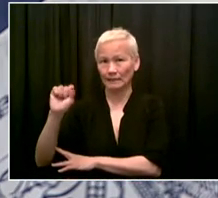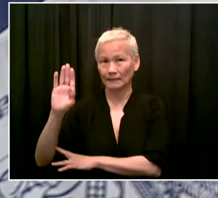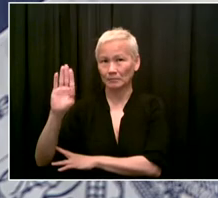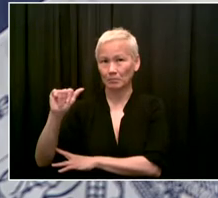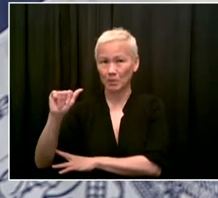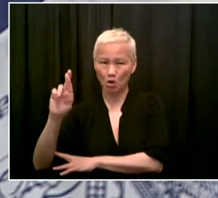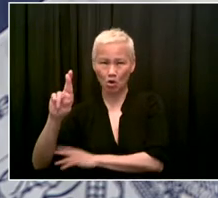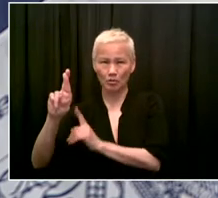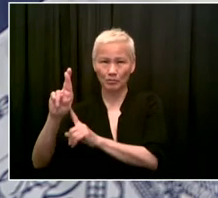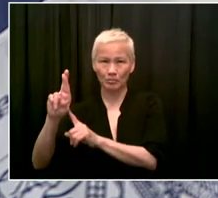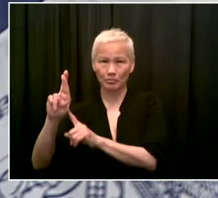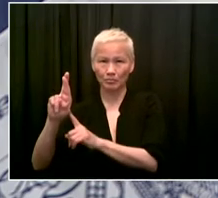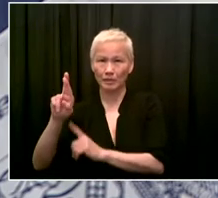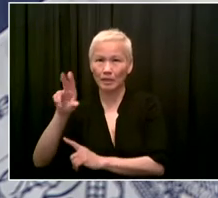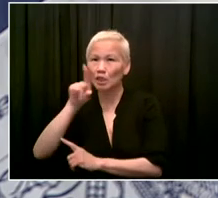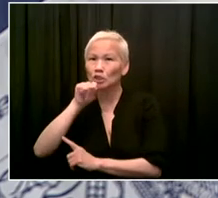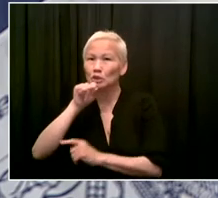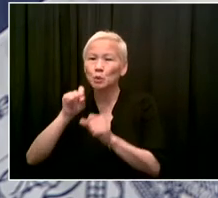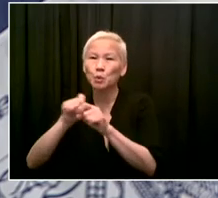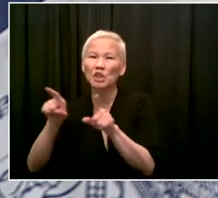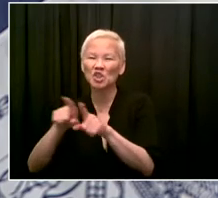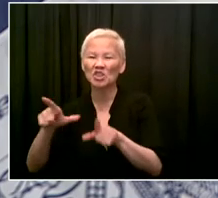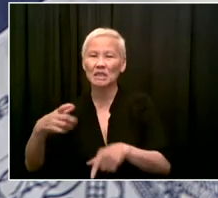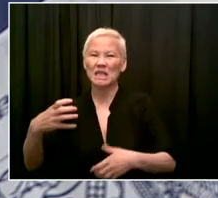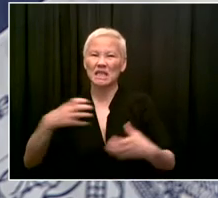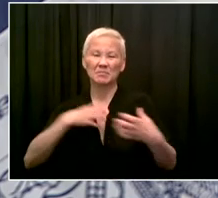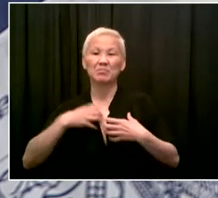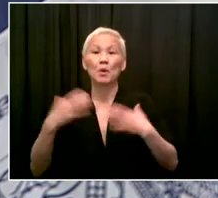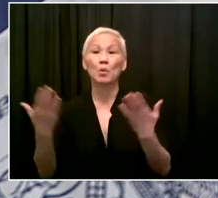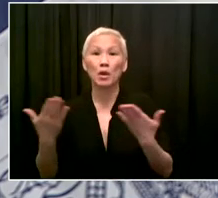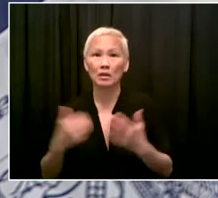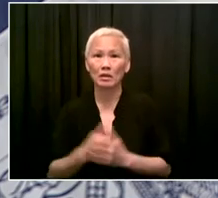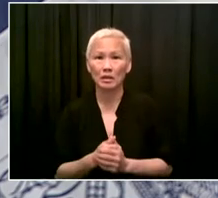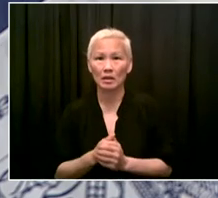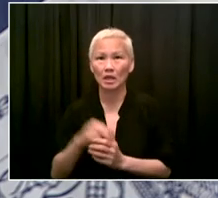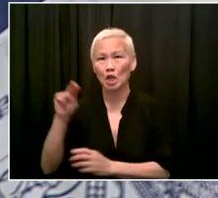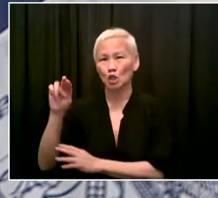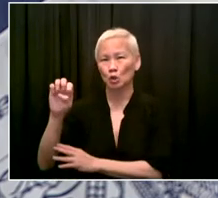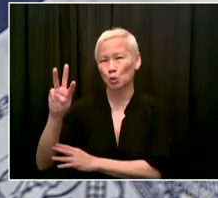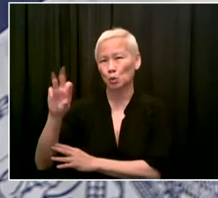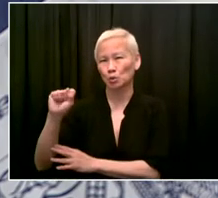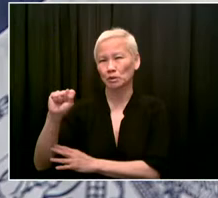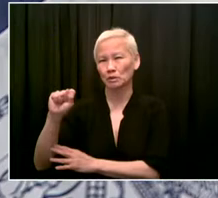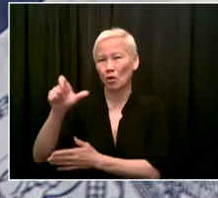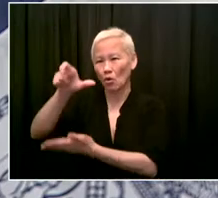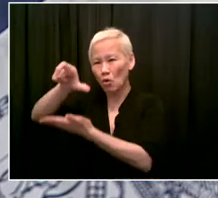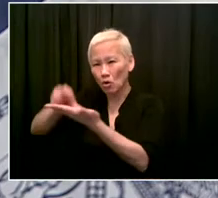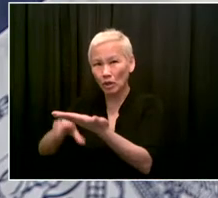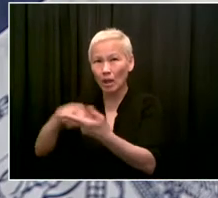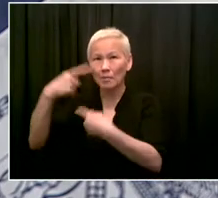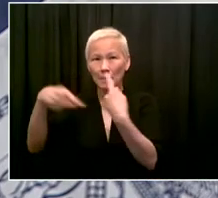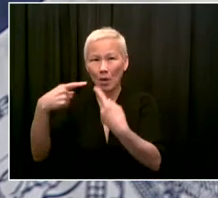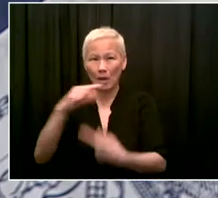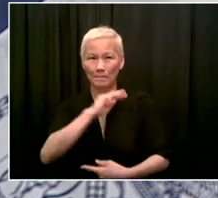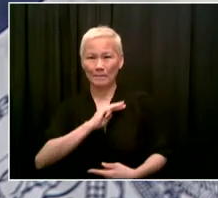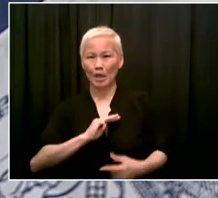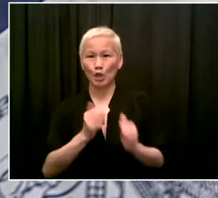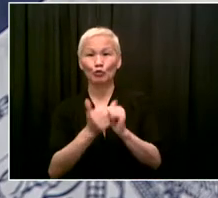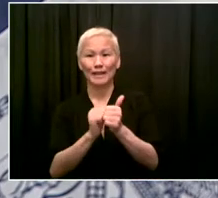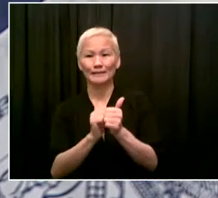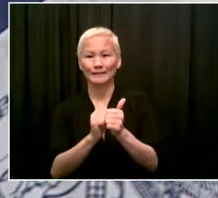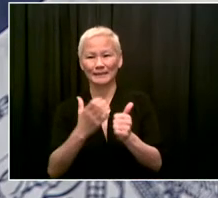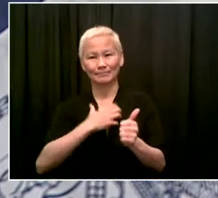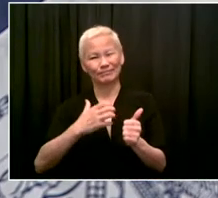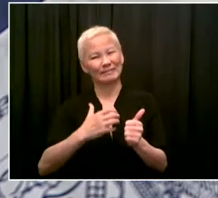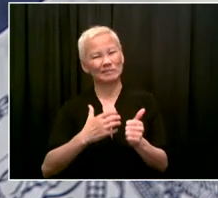this mayor's race. And I think that the basic gist of what he was saying is that Andrew